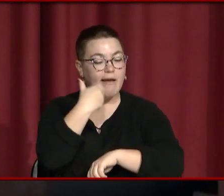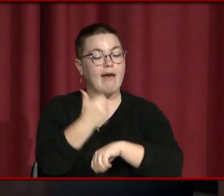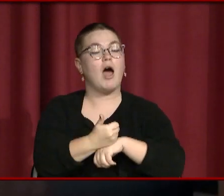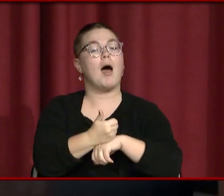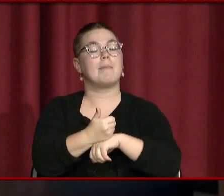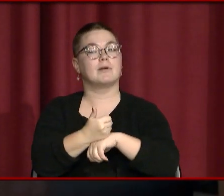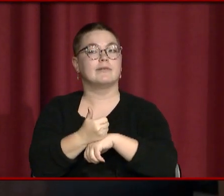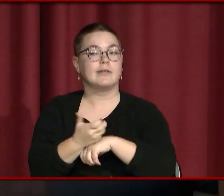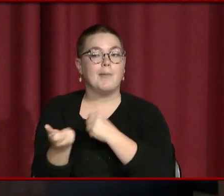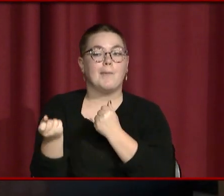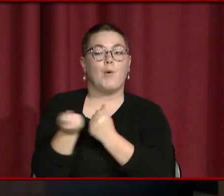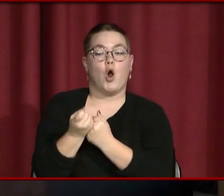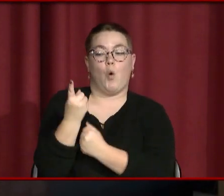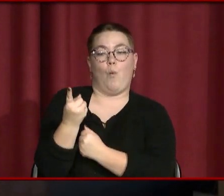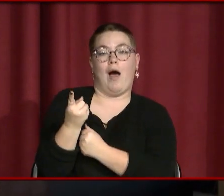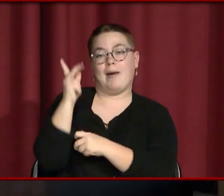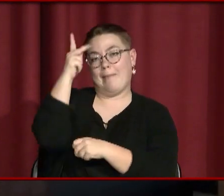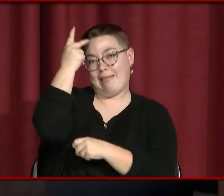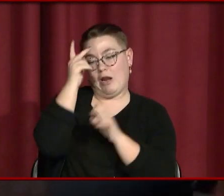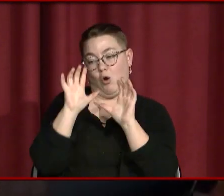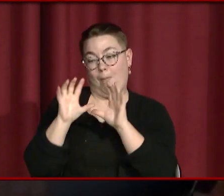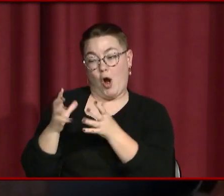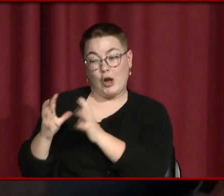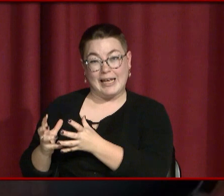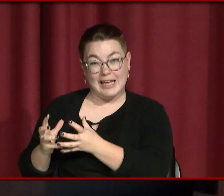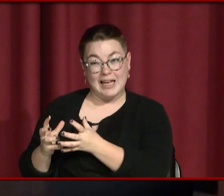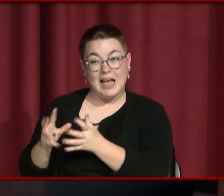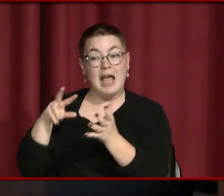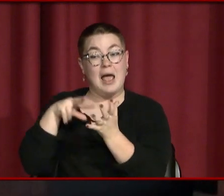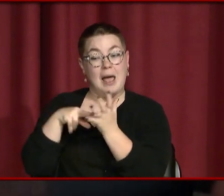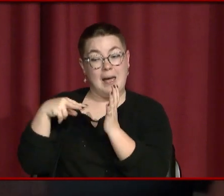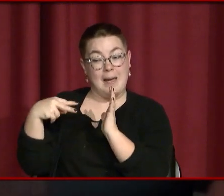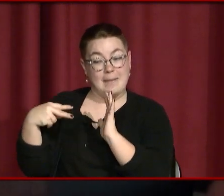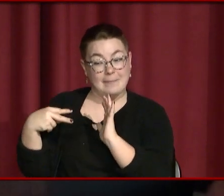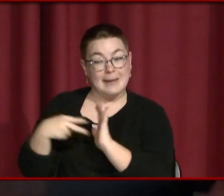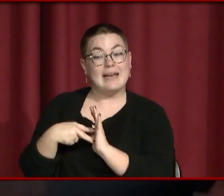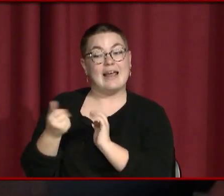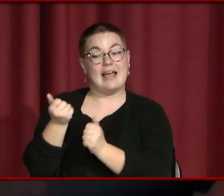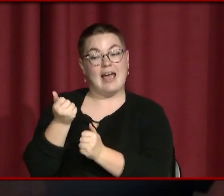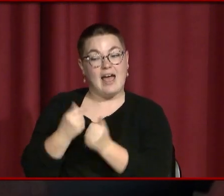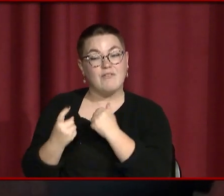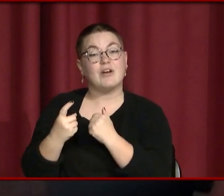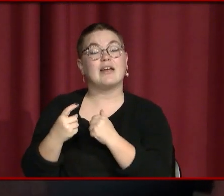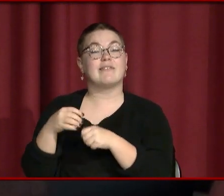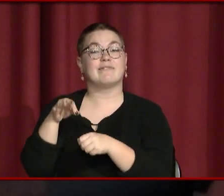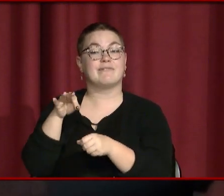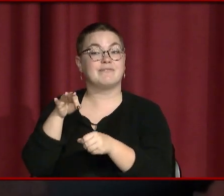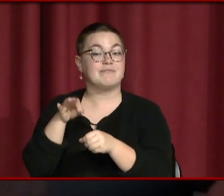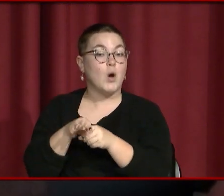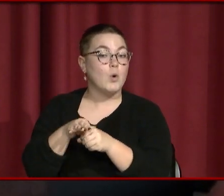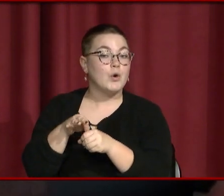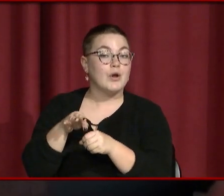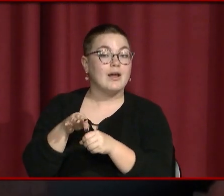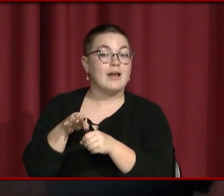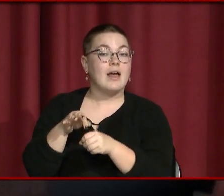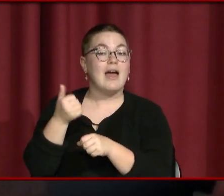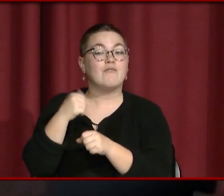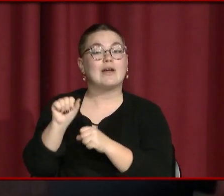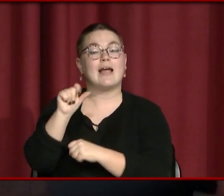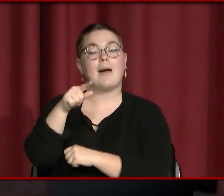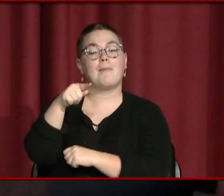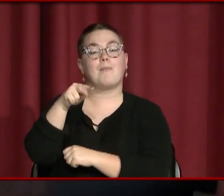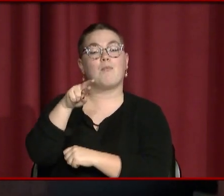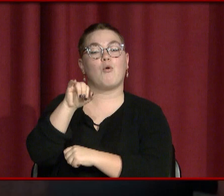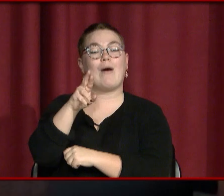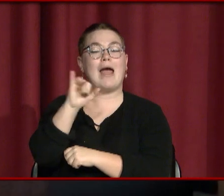the most important election becomes the primary. And not every voter will be able to participate in that primary.